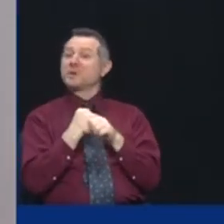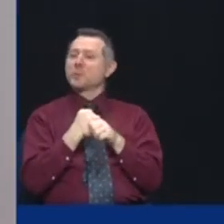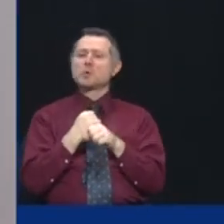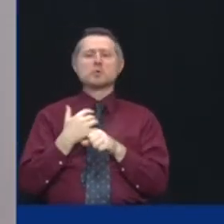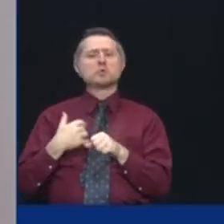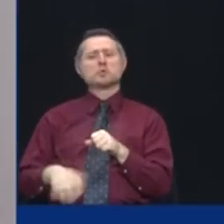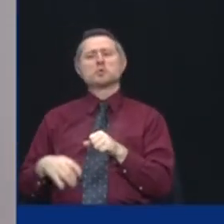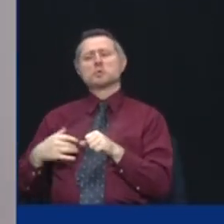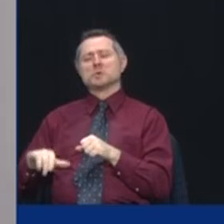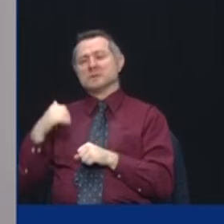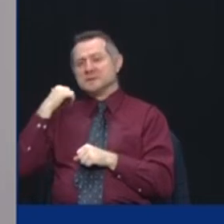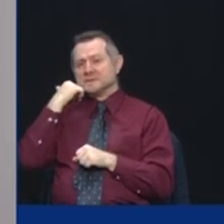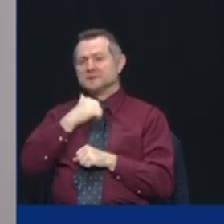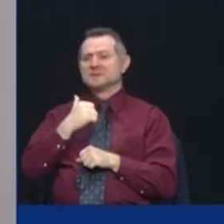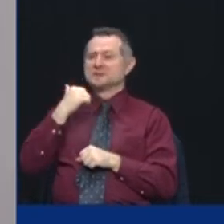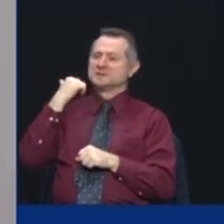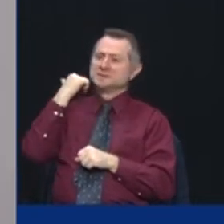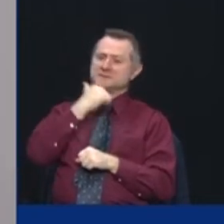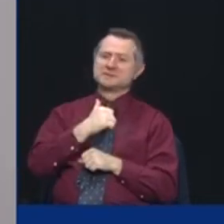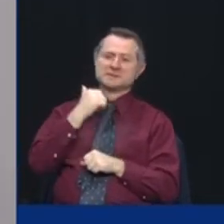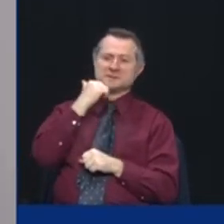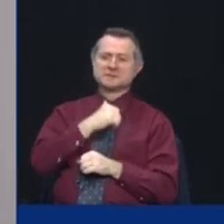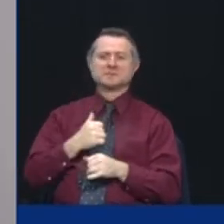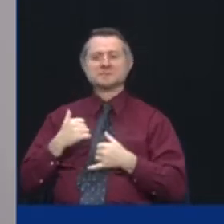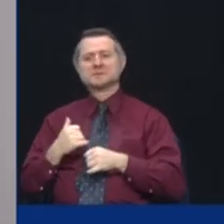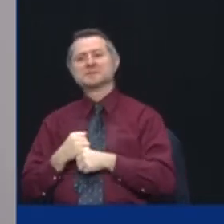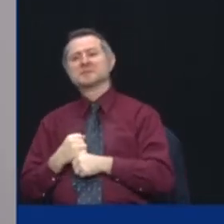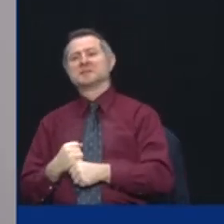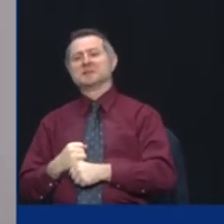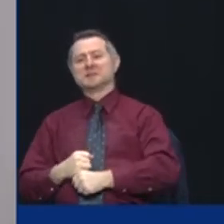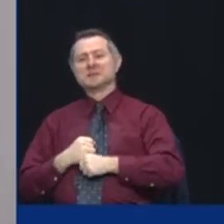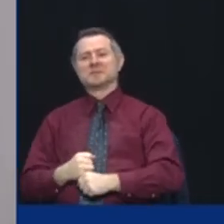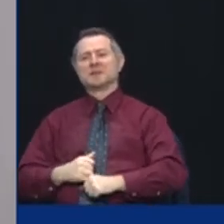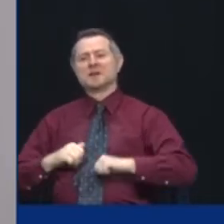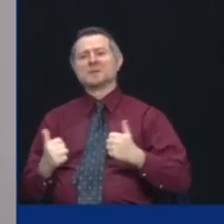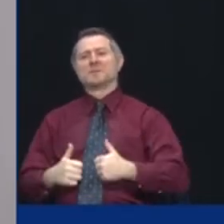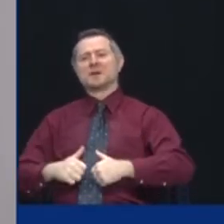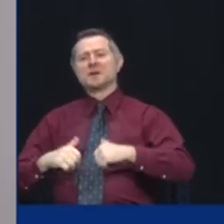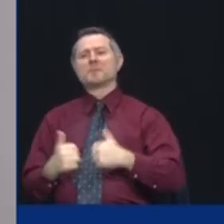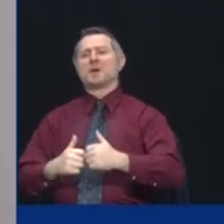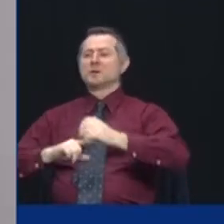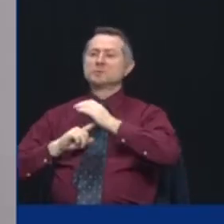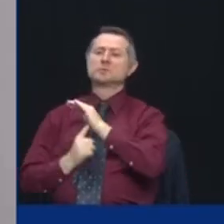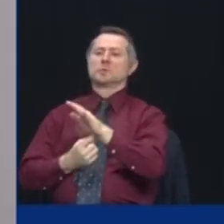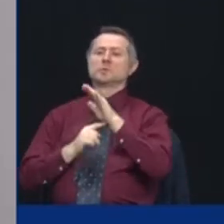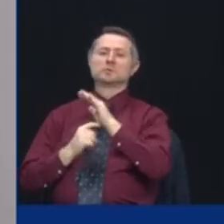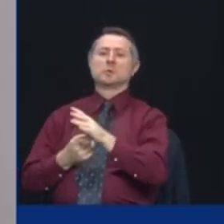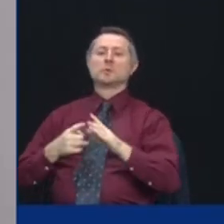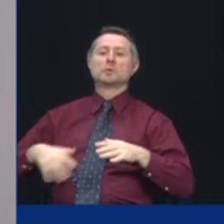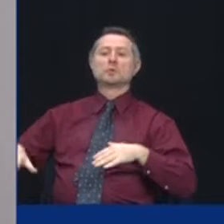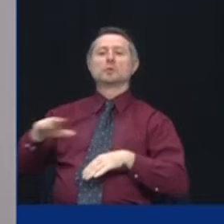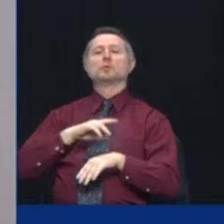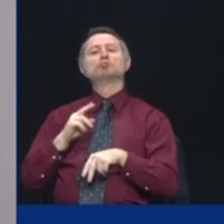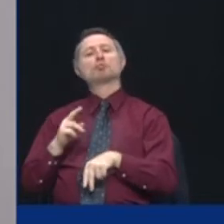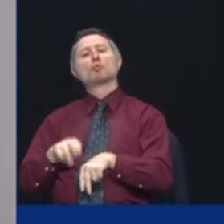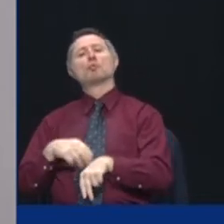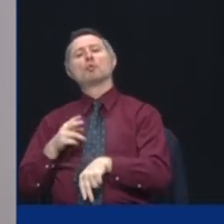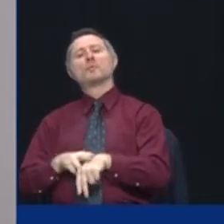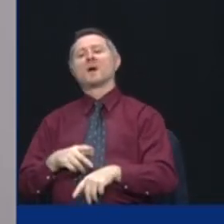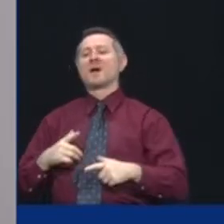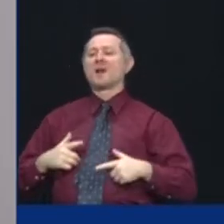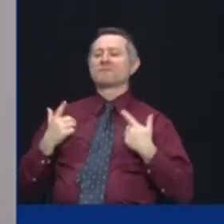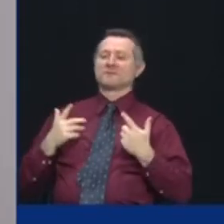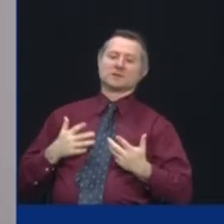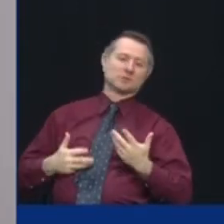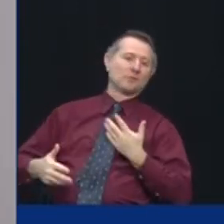really presents a sense of normalcy, to everybody. You know, we're like